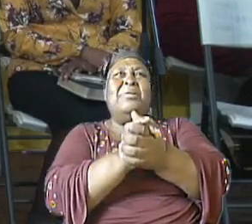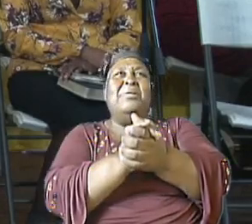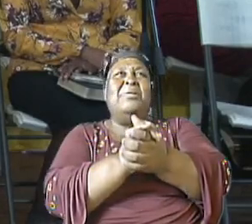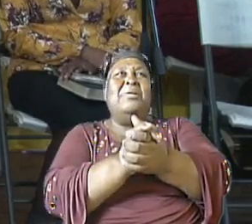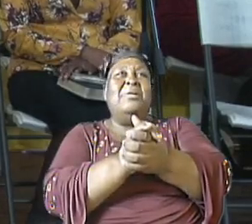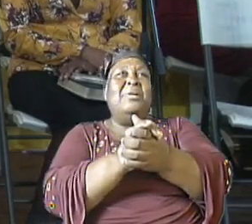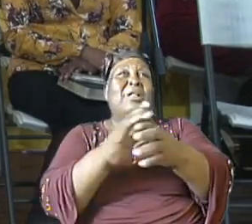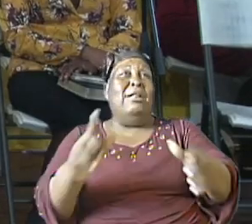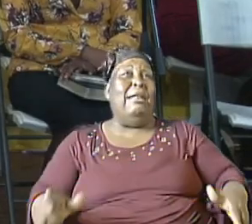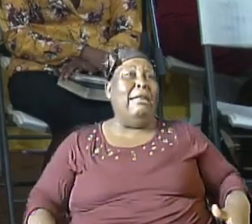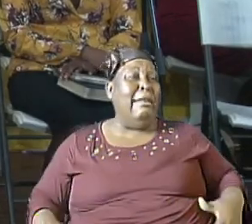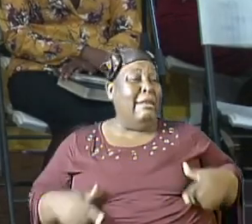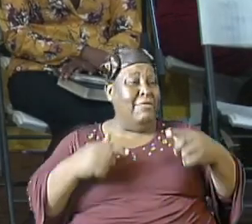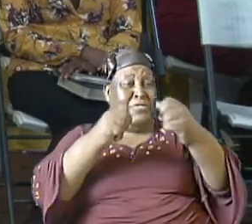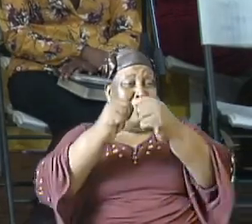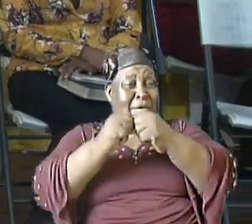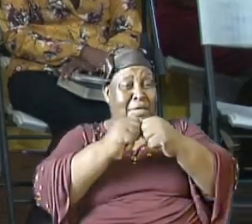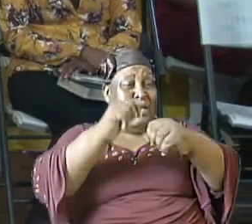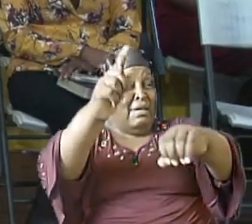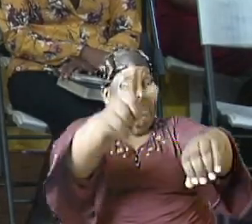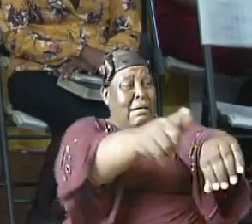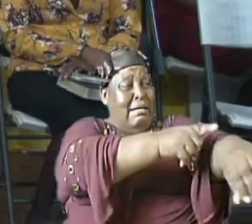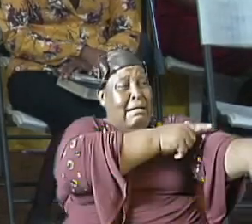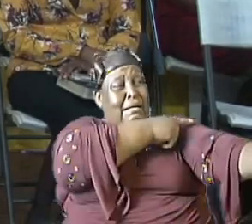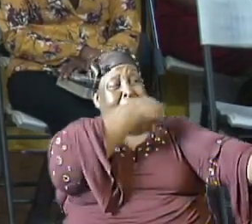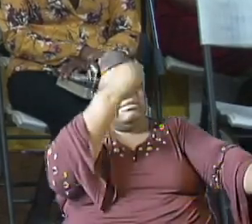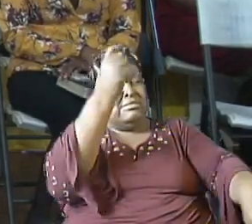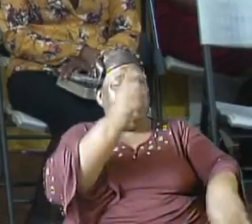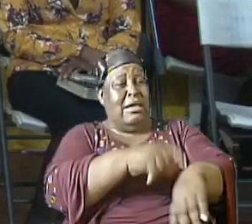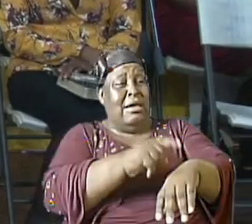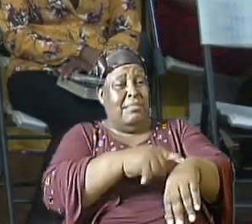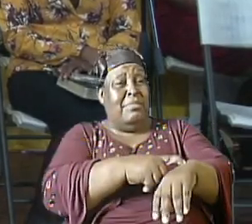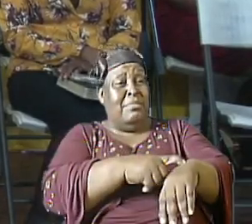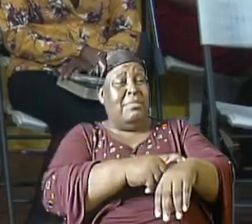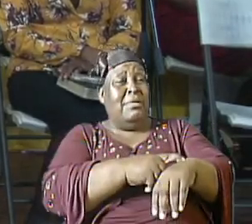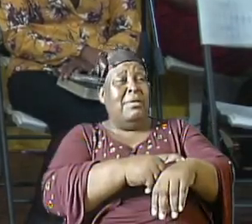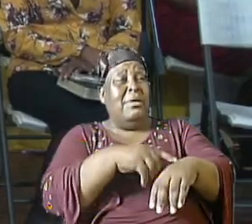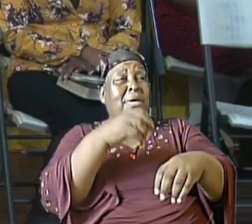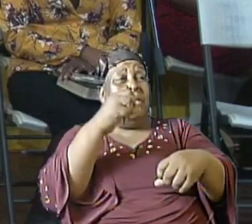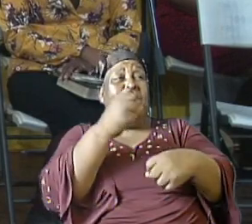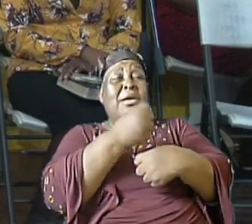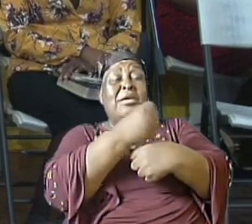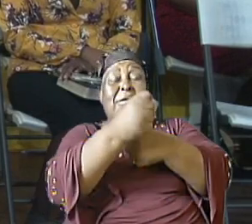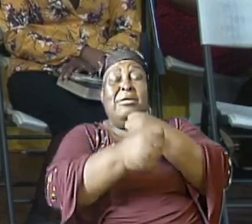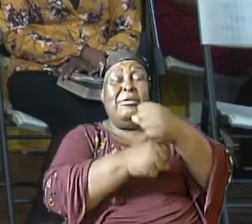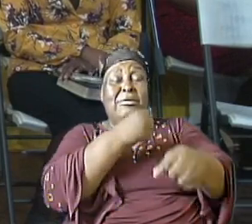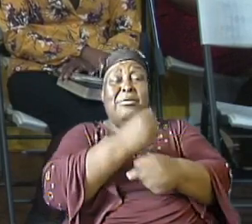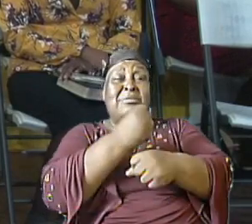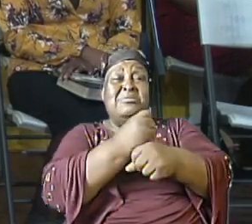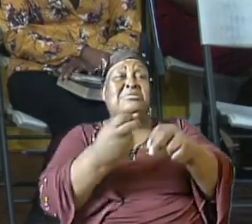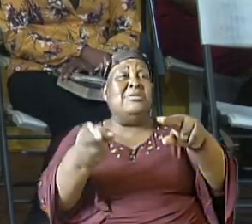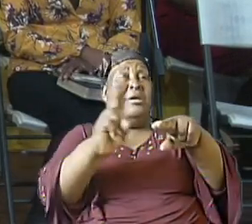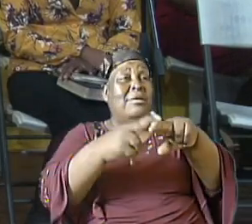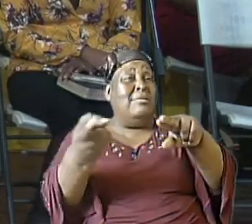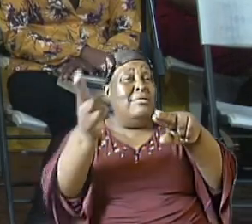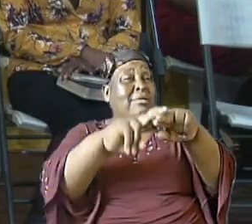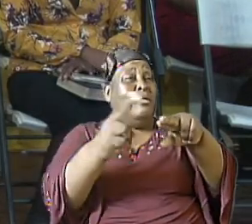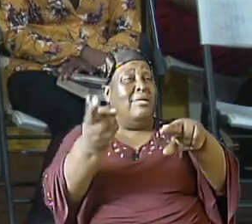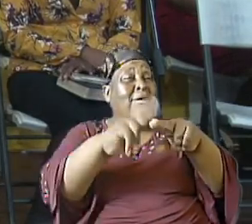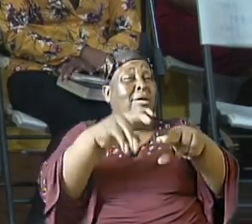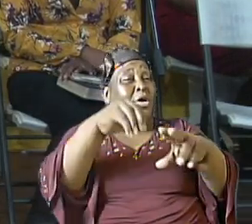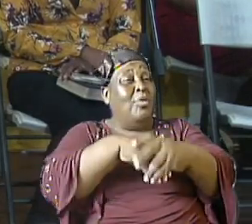They are together for this long time. Those could have been years adding up in your marriage and giving God praise and glory. And